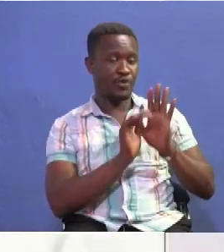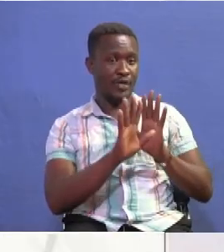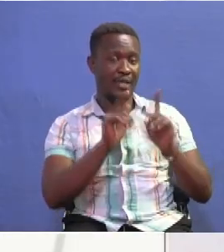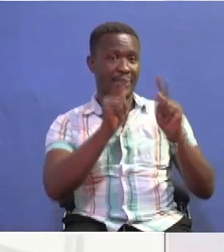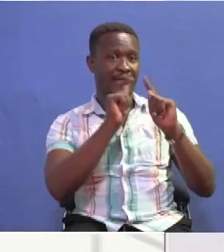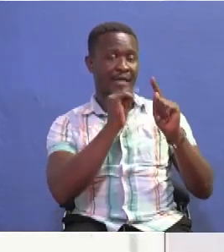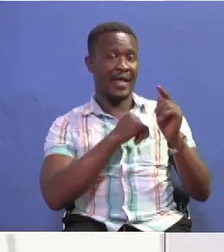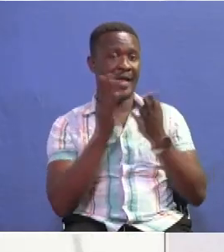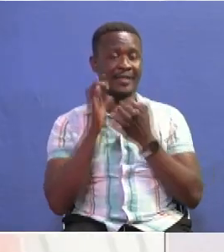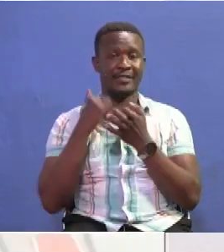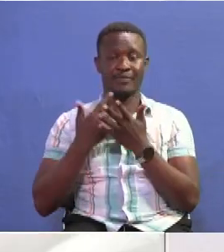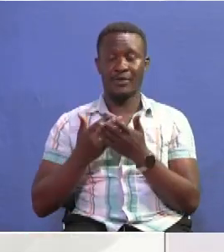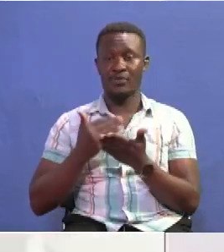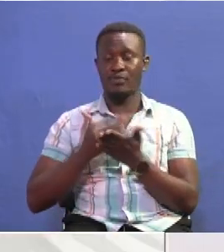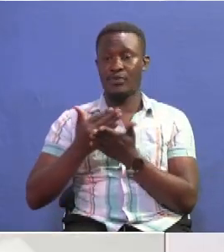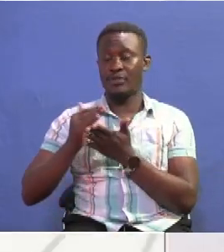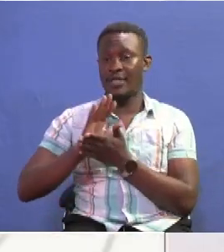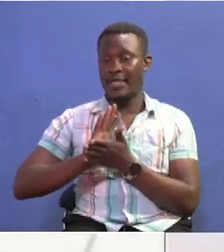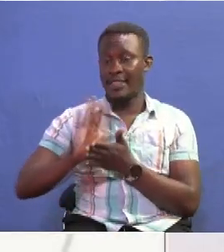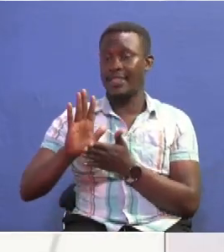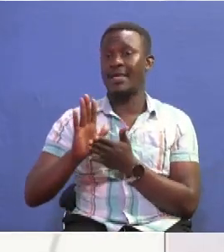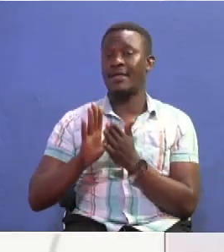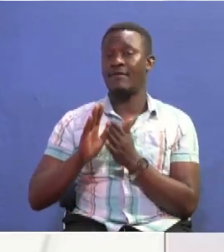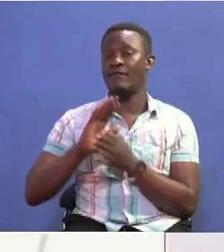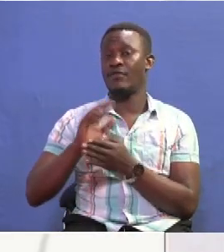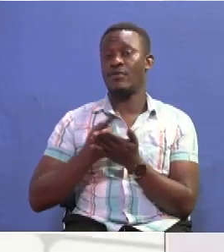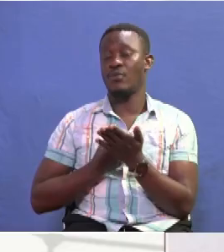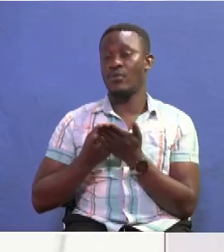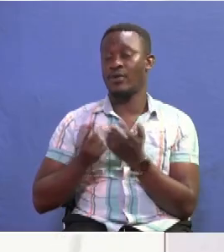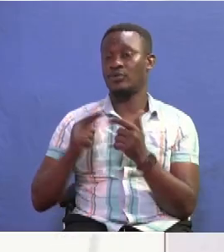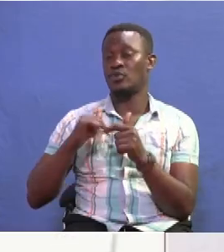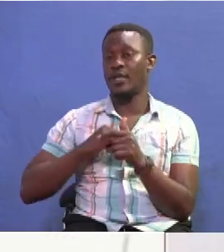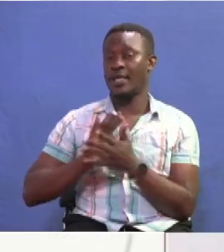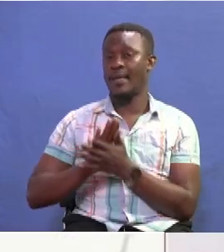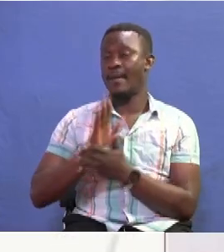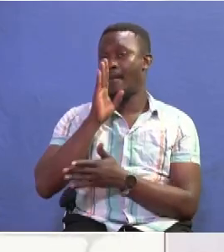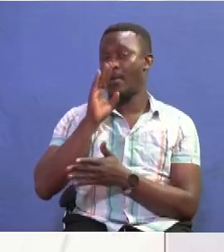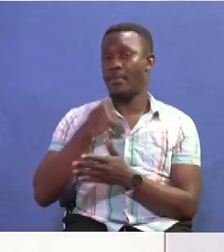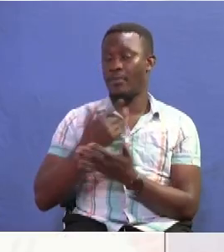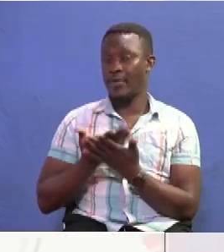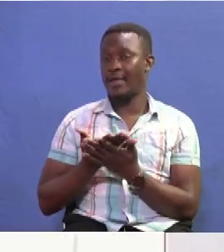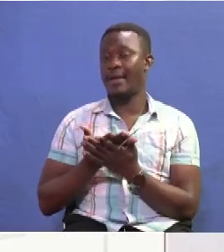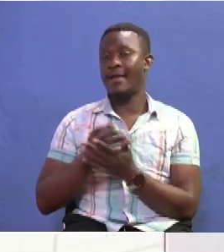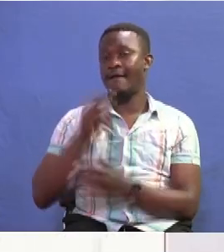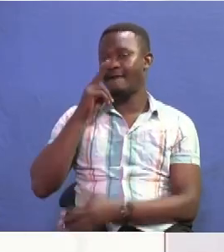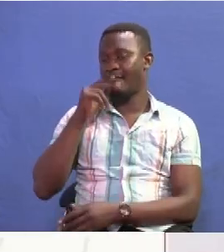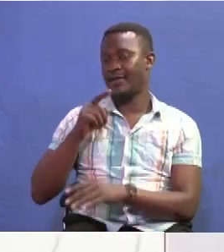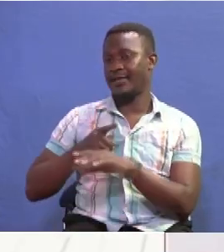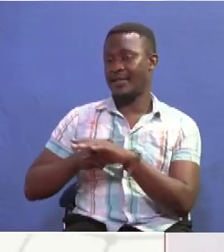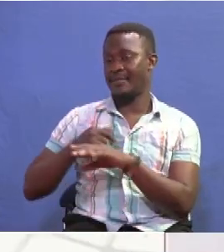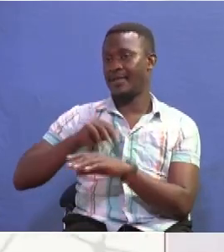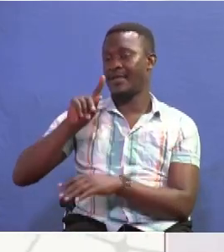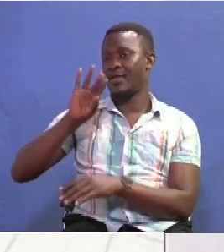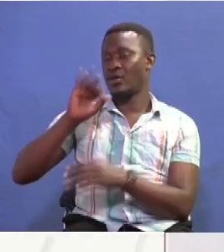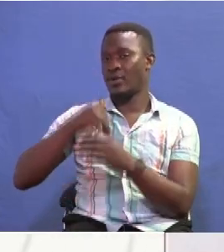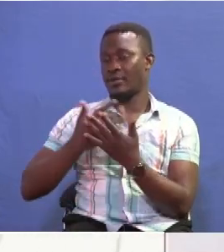and are expected to proceed with the exhibitions for the rest of the week. Today's highlight being a comedy night show at KU